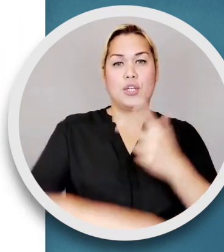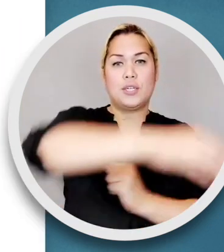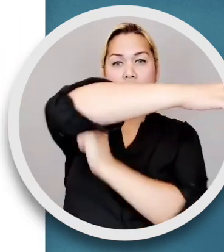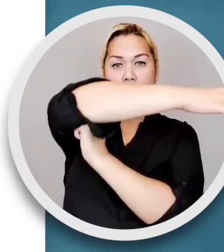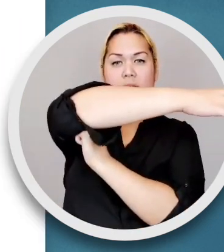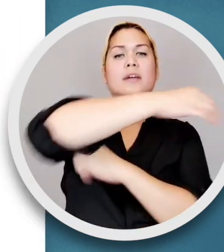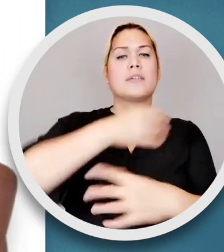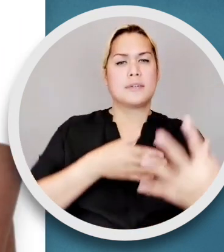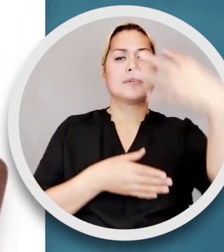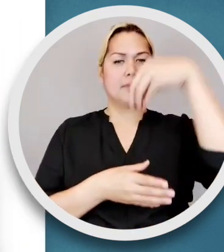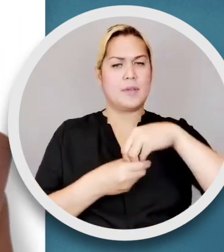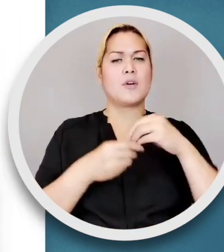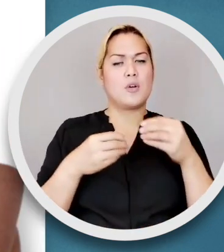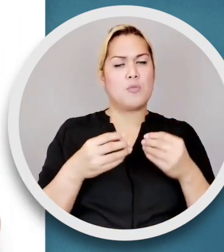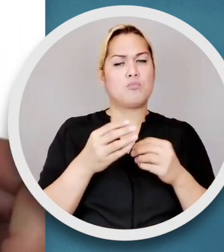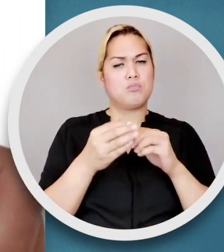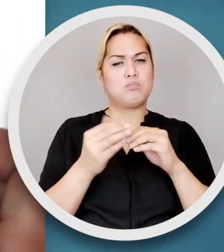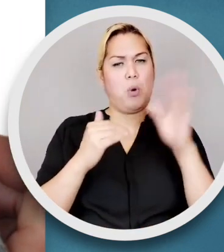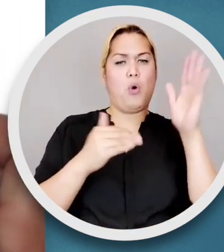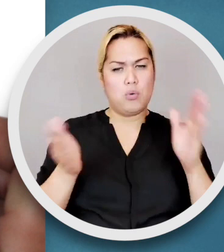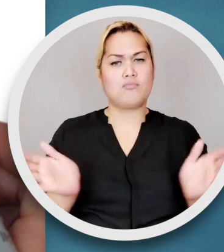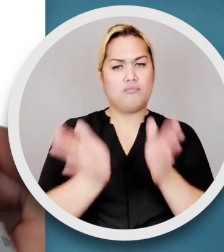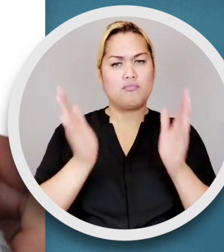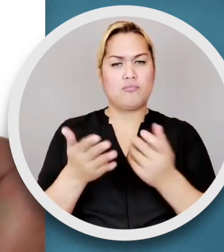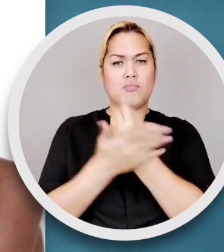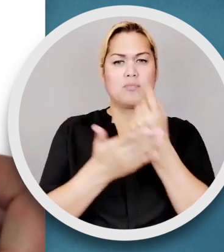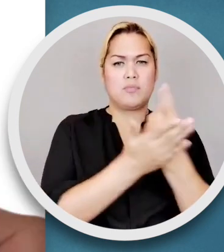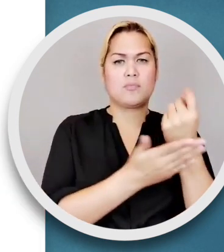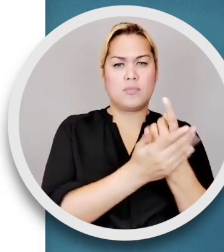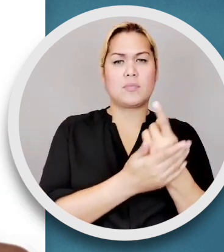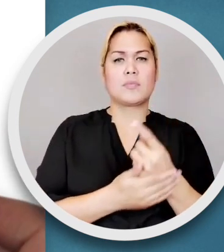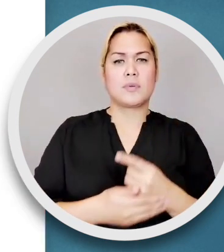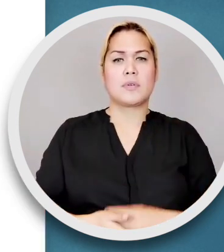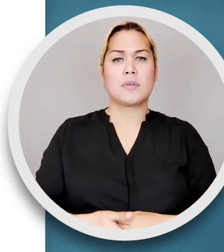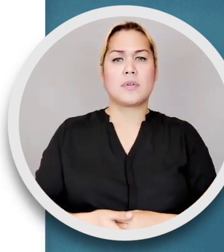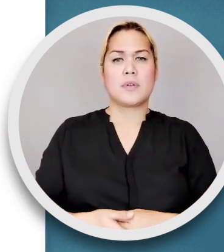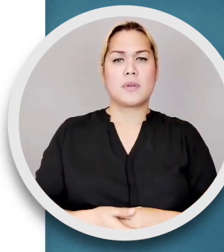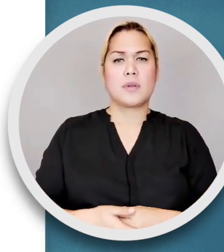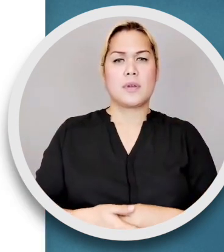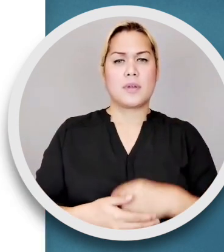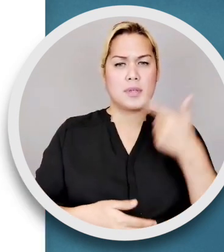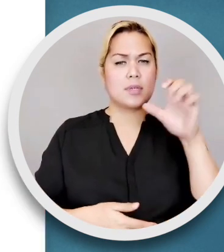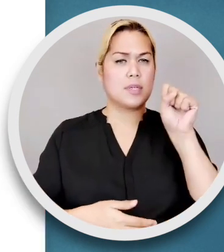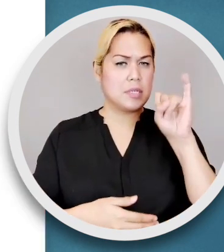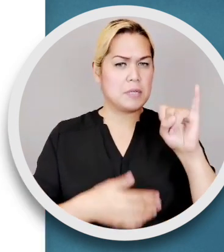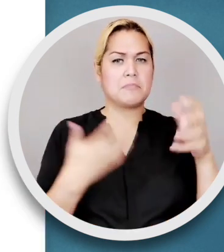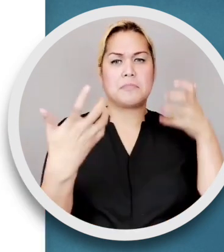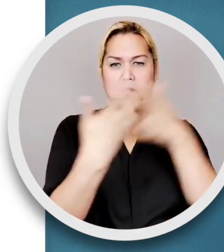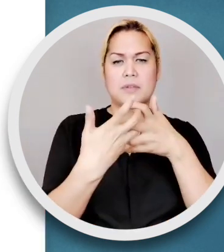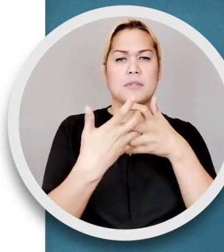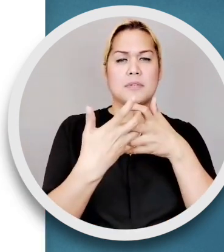which is ensuring the GESI responsiveness of the social, political, and physical environment, including